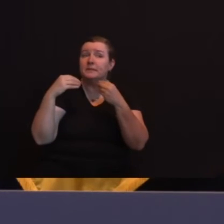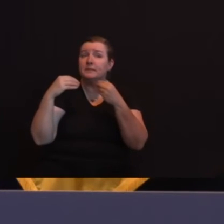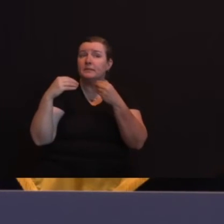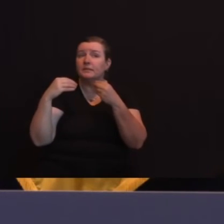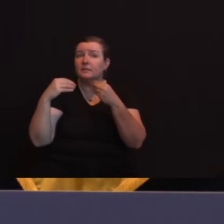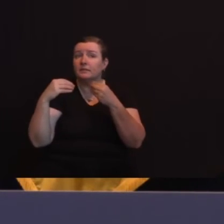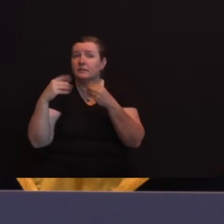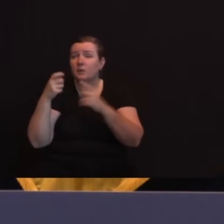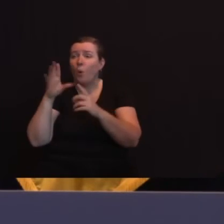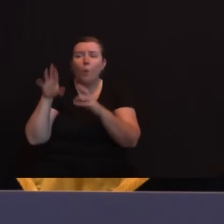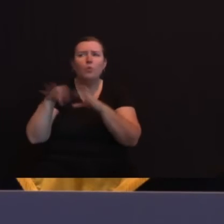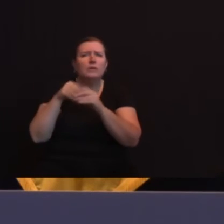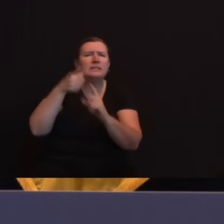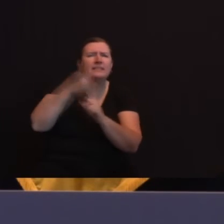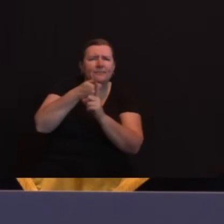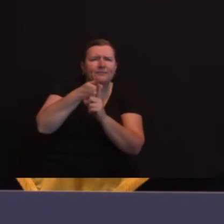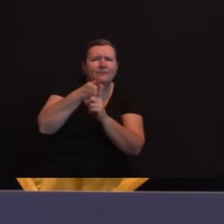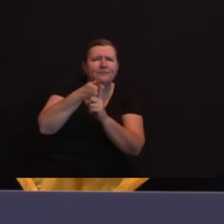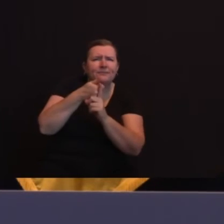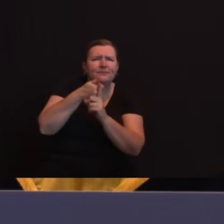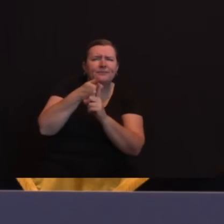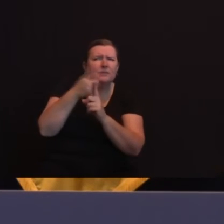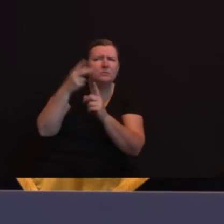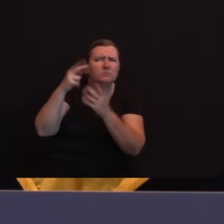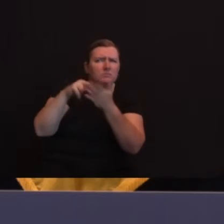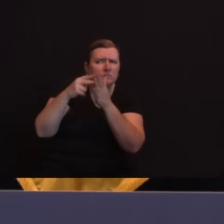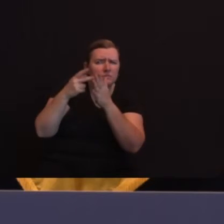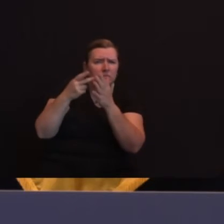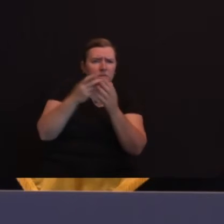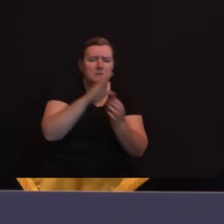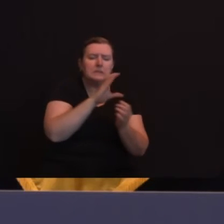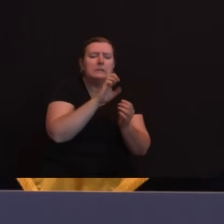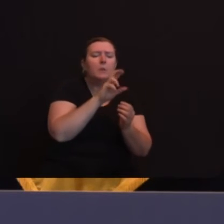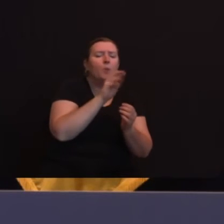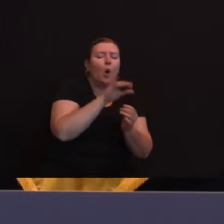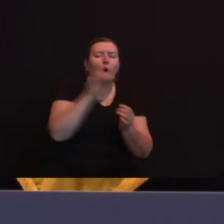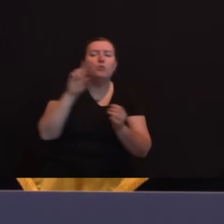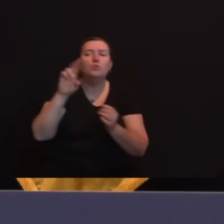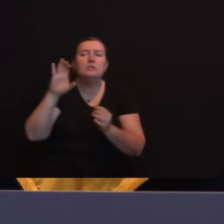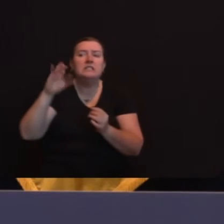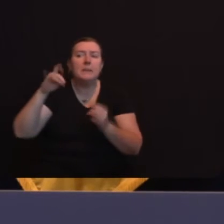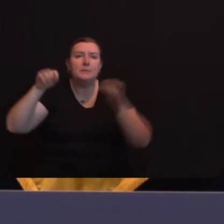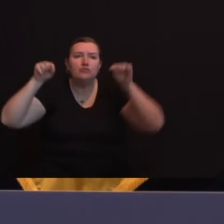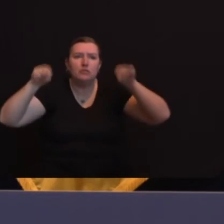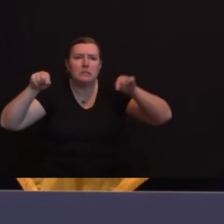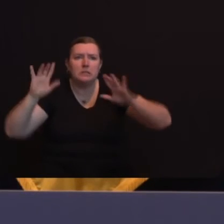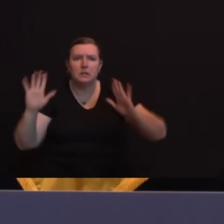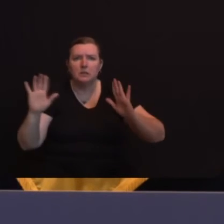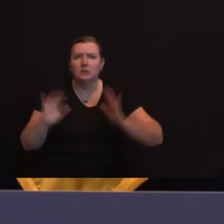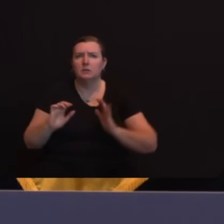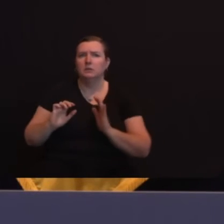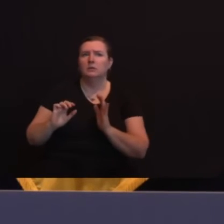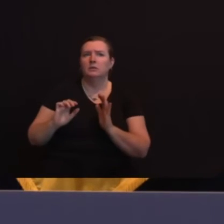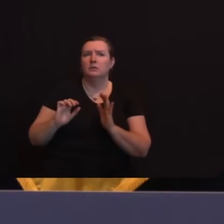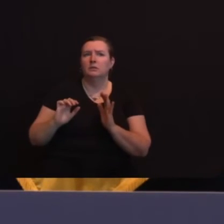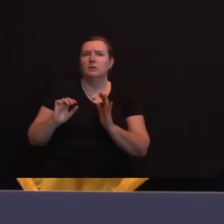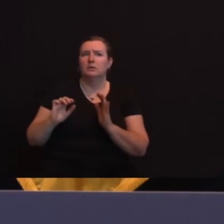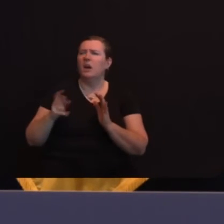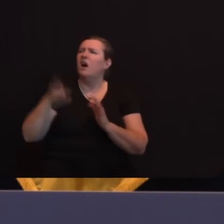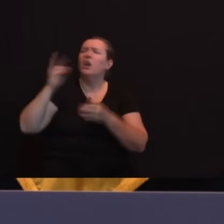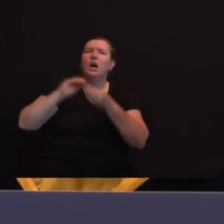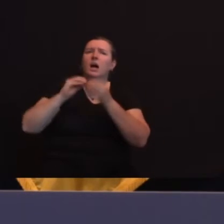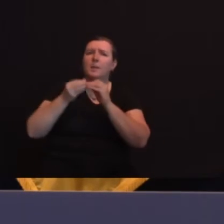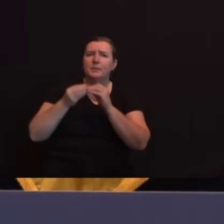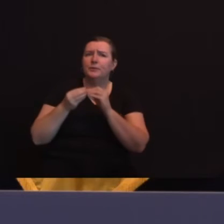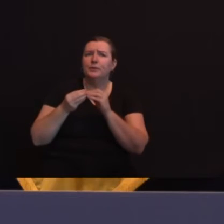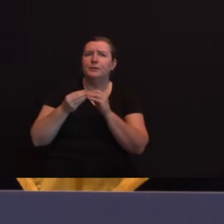on the amount of tests from today. You mentioned those much higher numbers on Saturday and Sunday. Why is testing going up, going down, numbers going